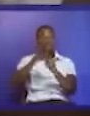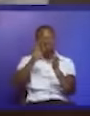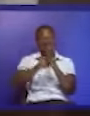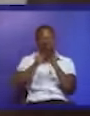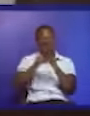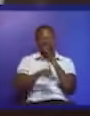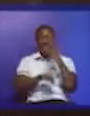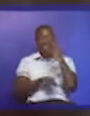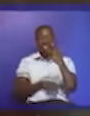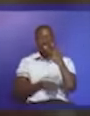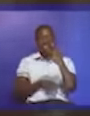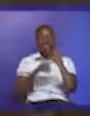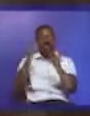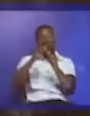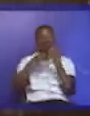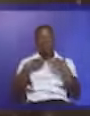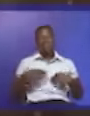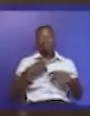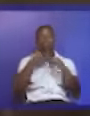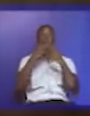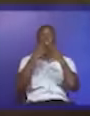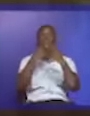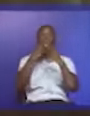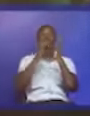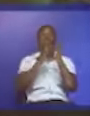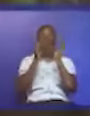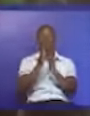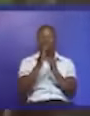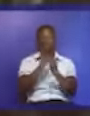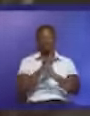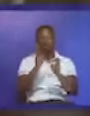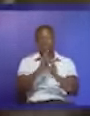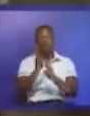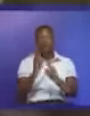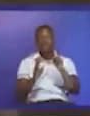want everyone to shout that name, Jesus. Are you ready now?